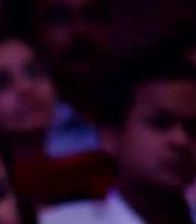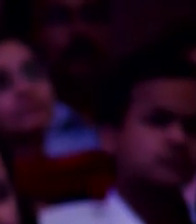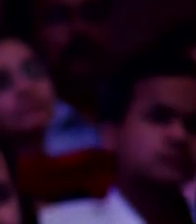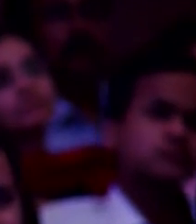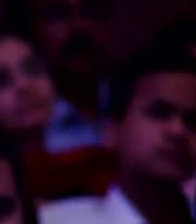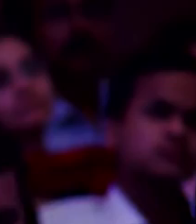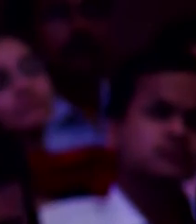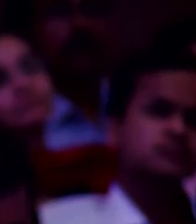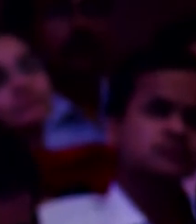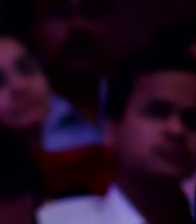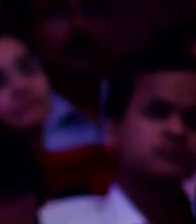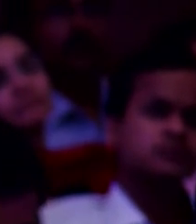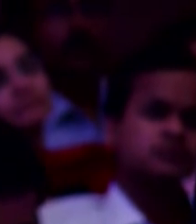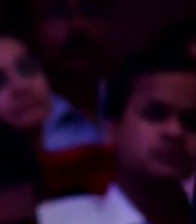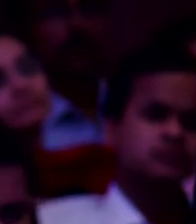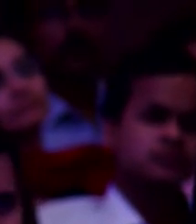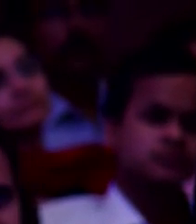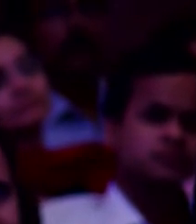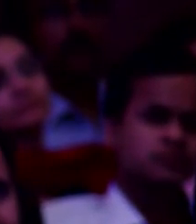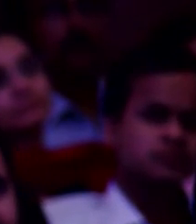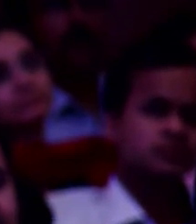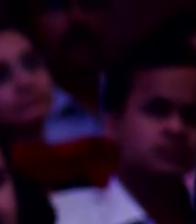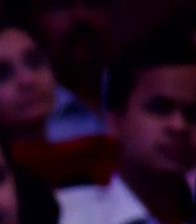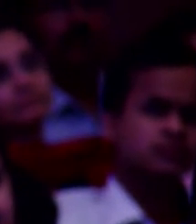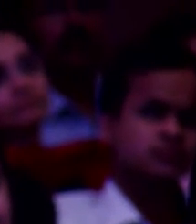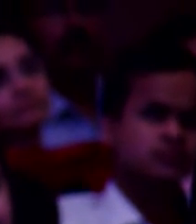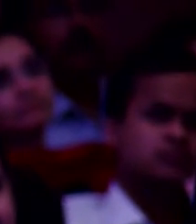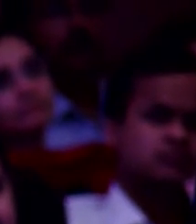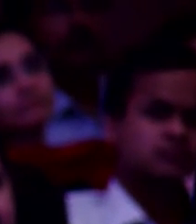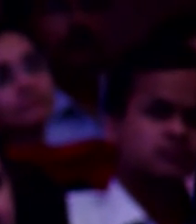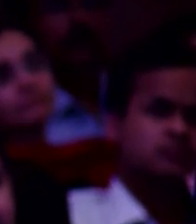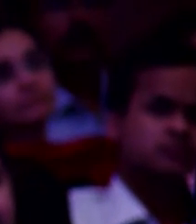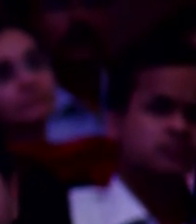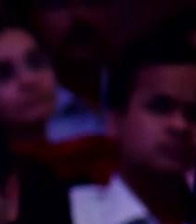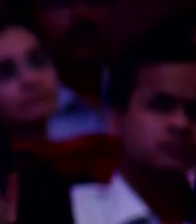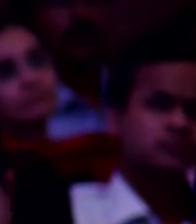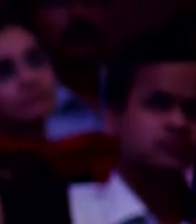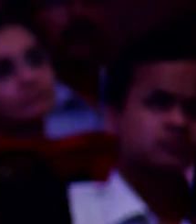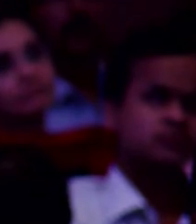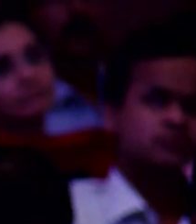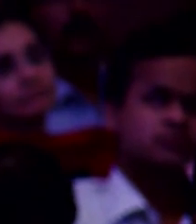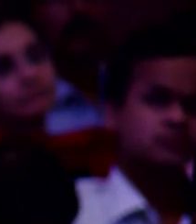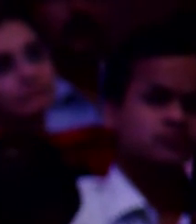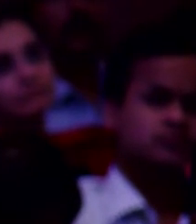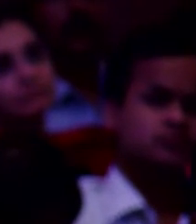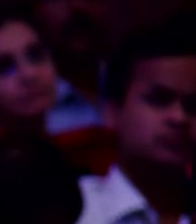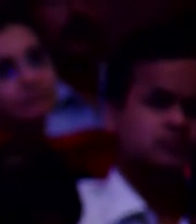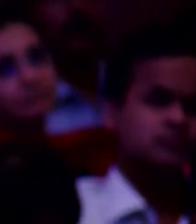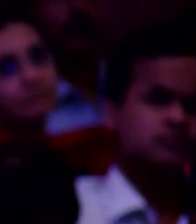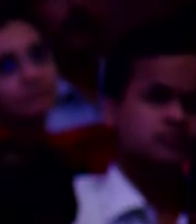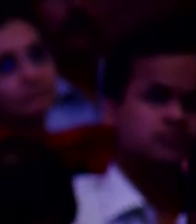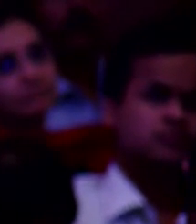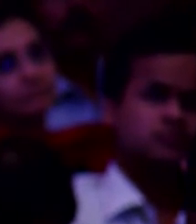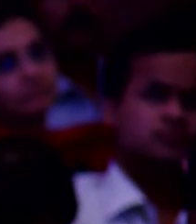guys have any success stories or the failures, if you can document those and share with